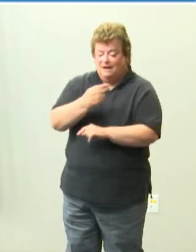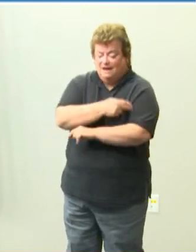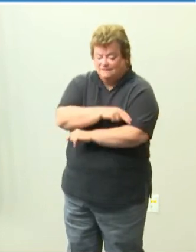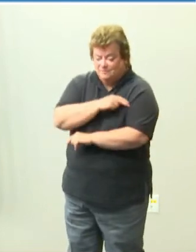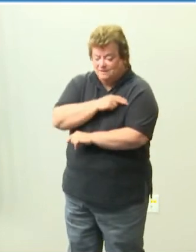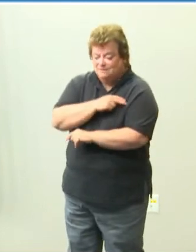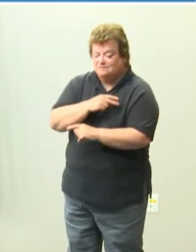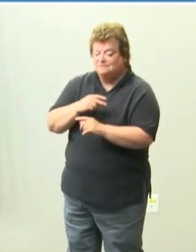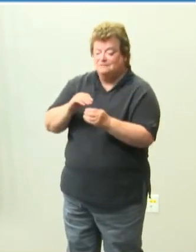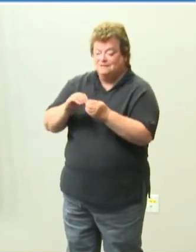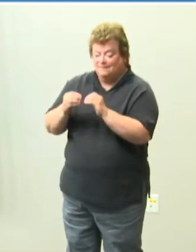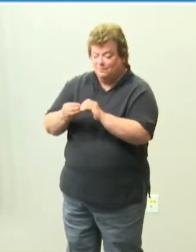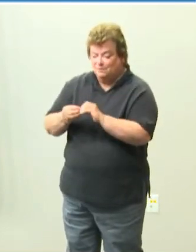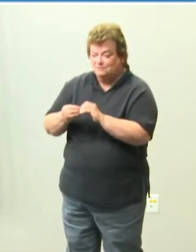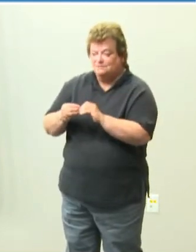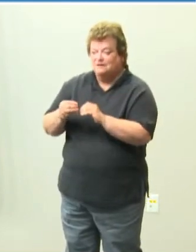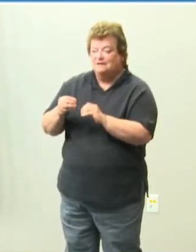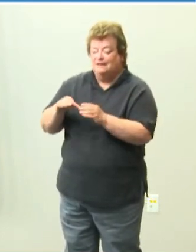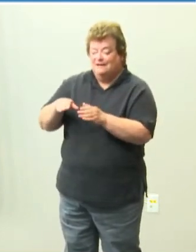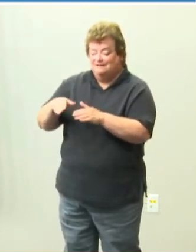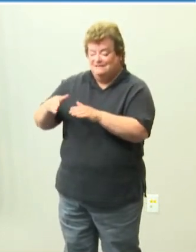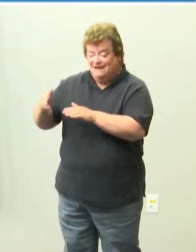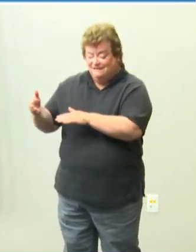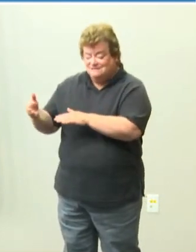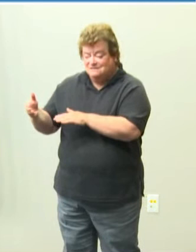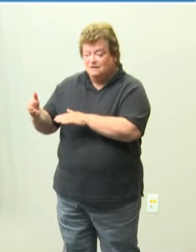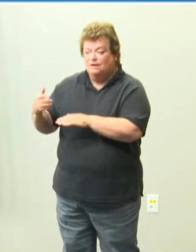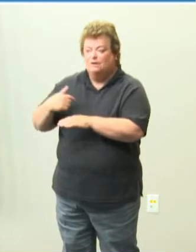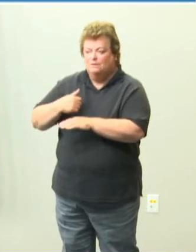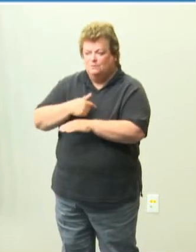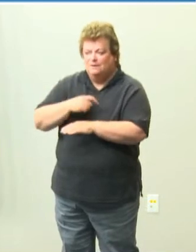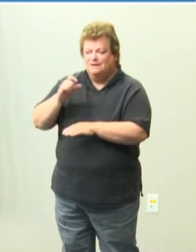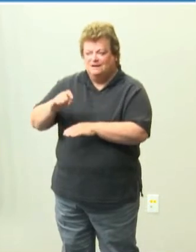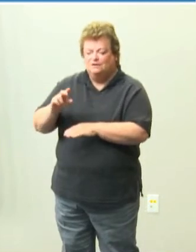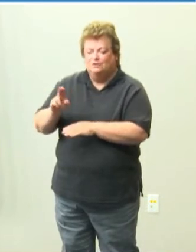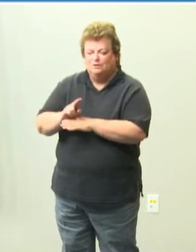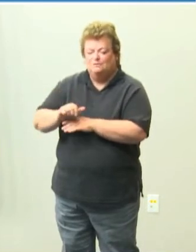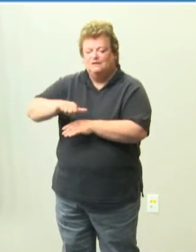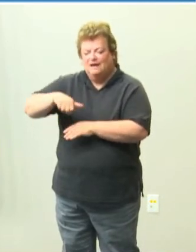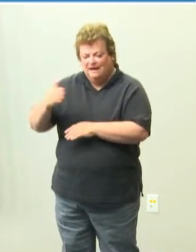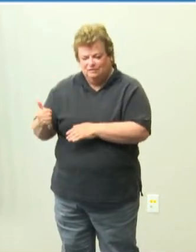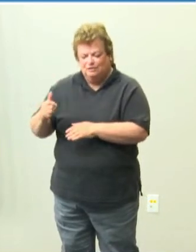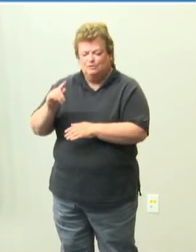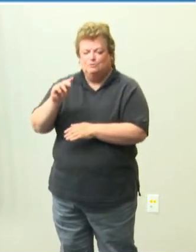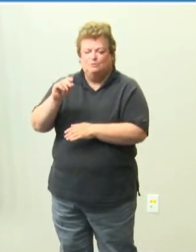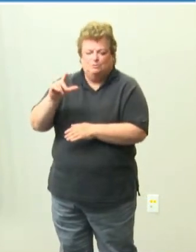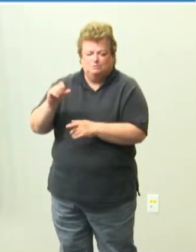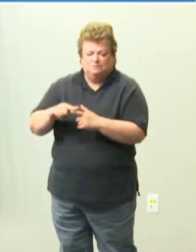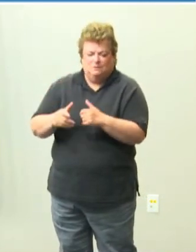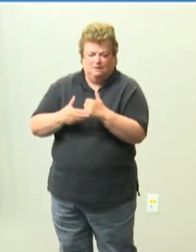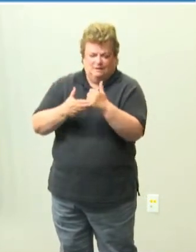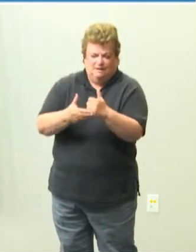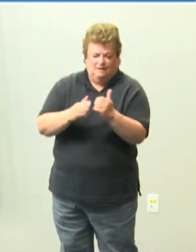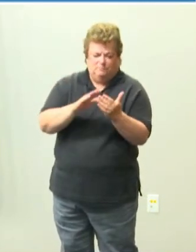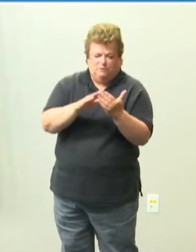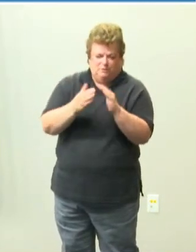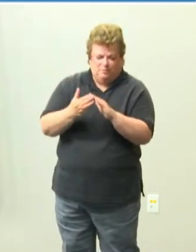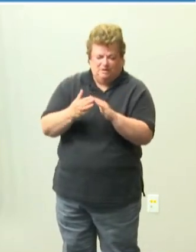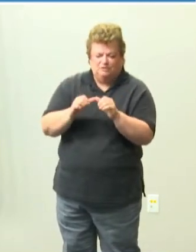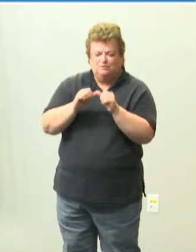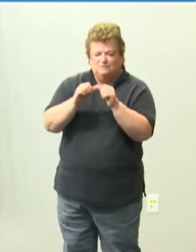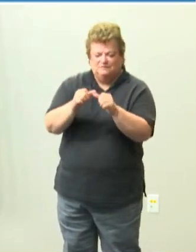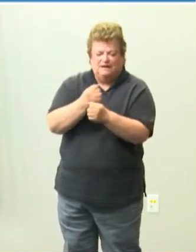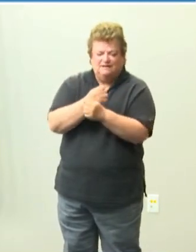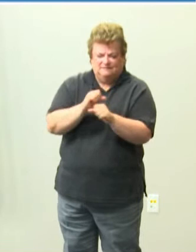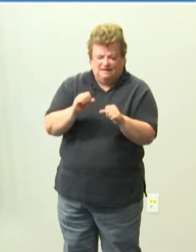deaths keep climbing, we need to use other public health tools available to help our community keep safe and